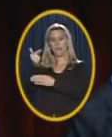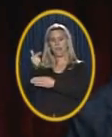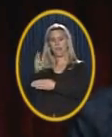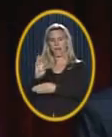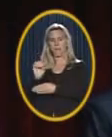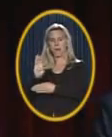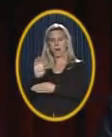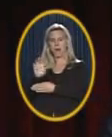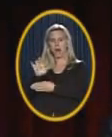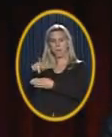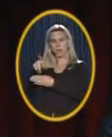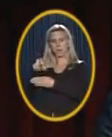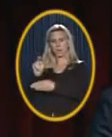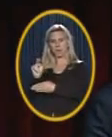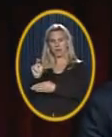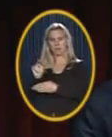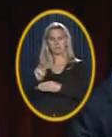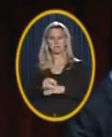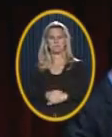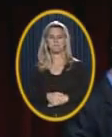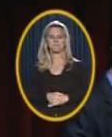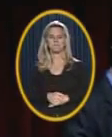Crippen.